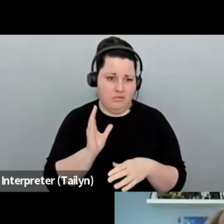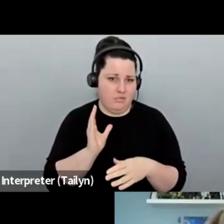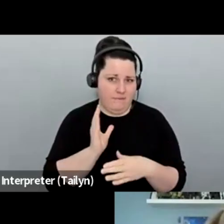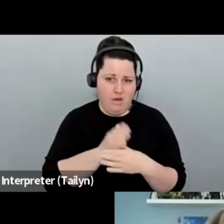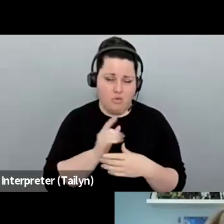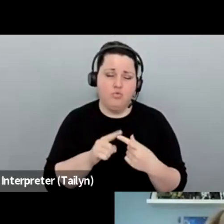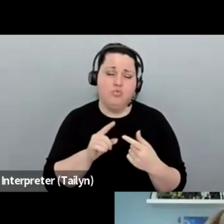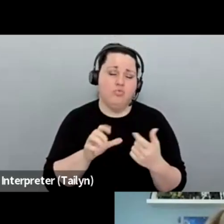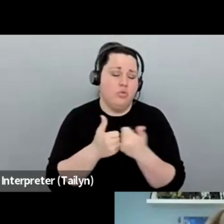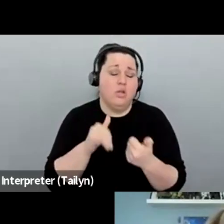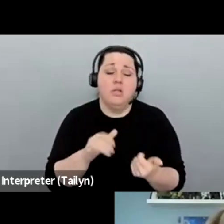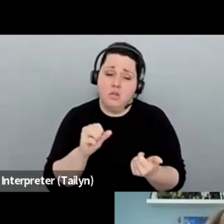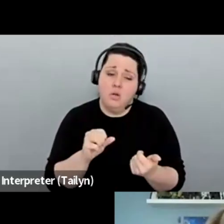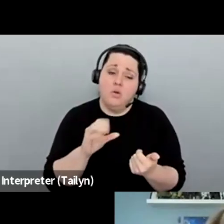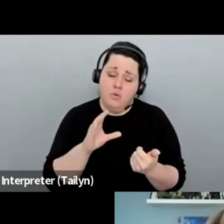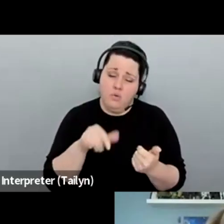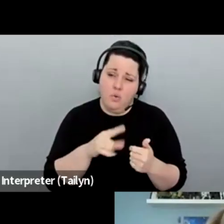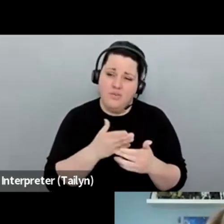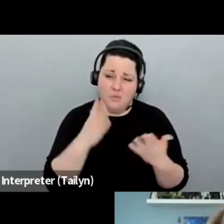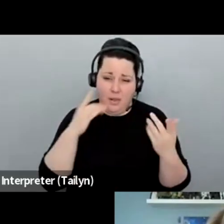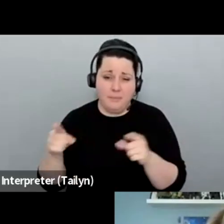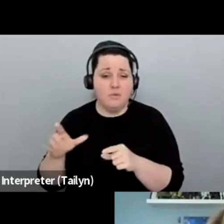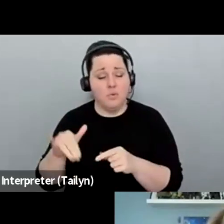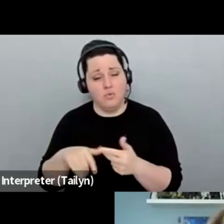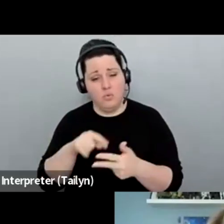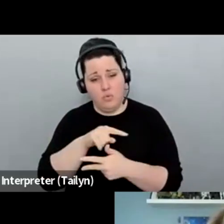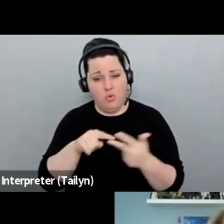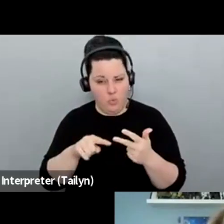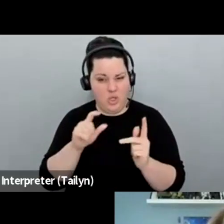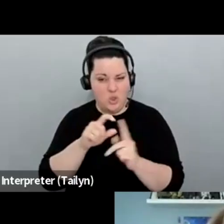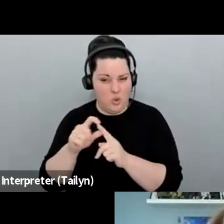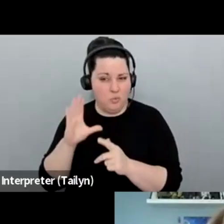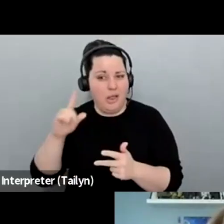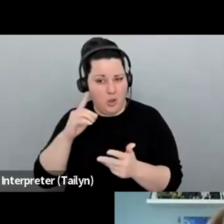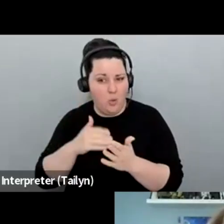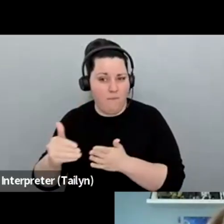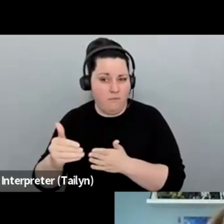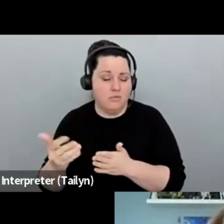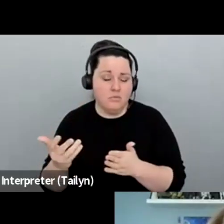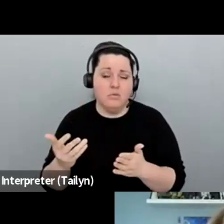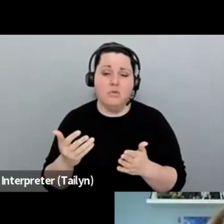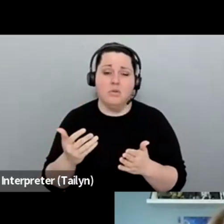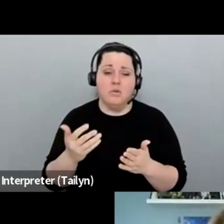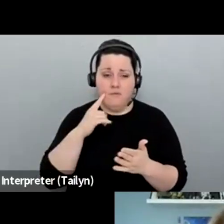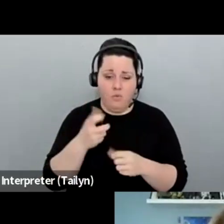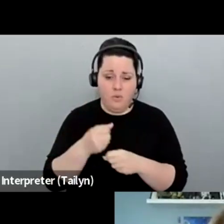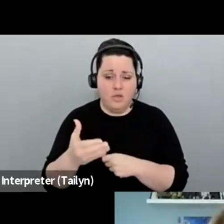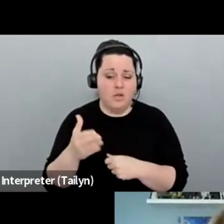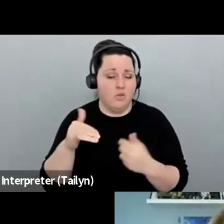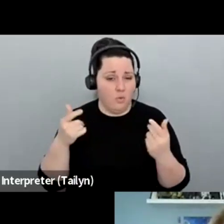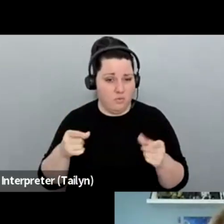So a lot of activities will be happening. So those three terms will be heard a lot these next couple of years. And as those play out, it